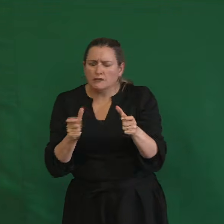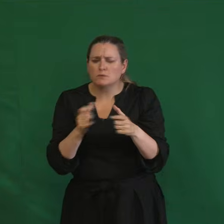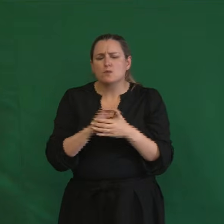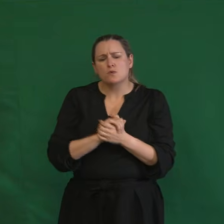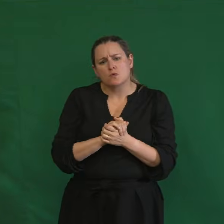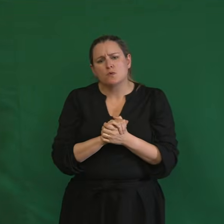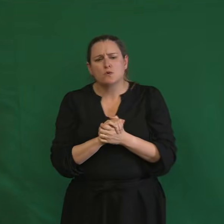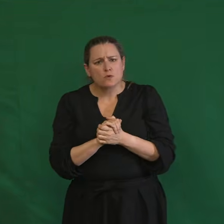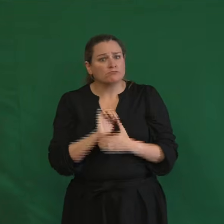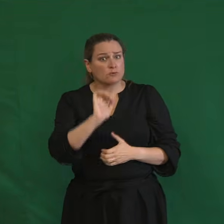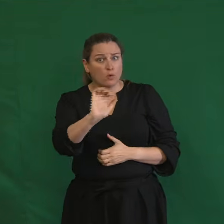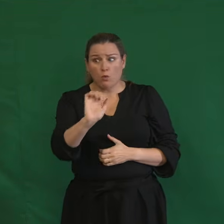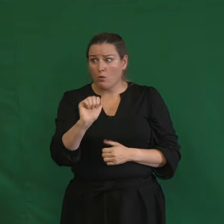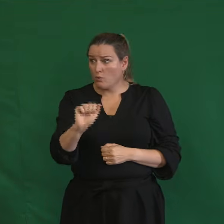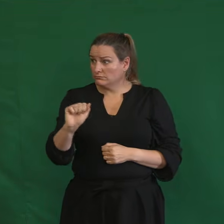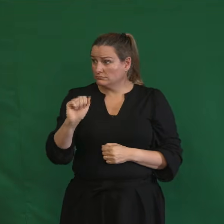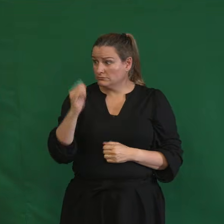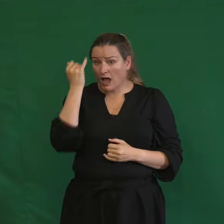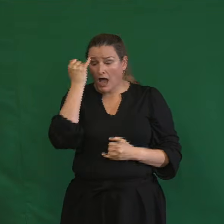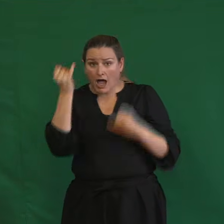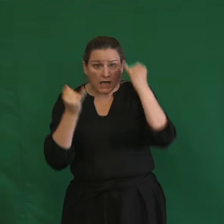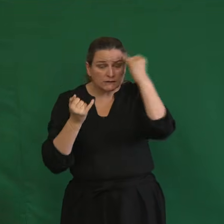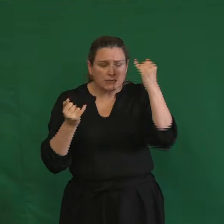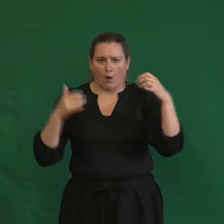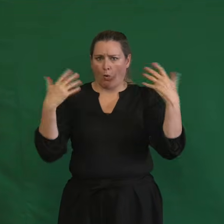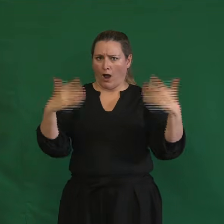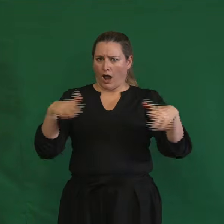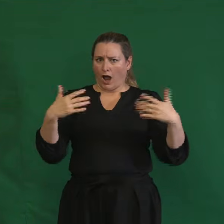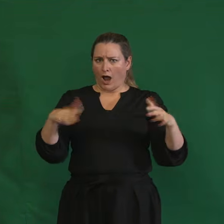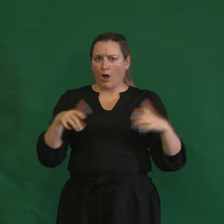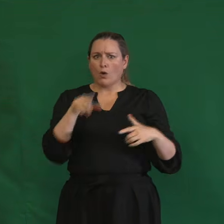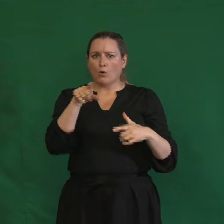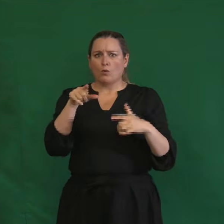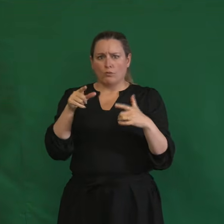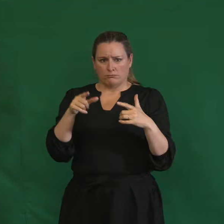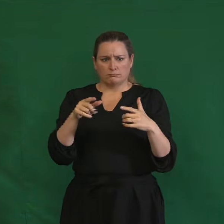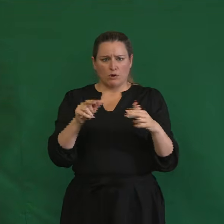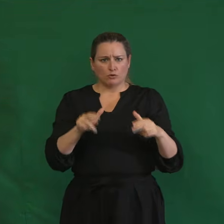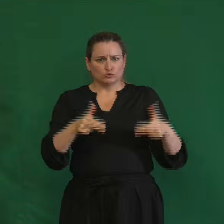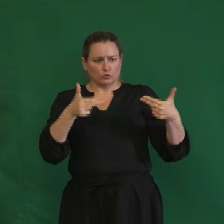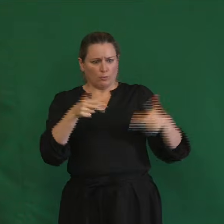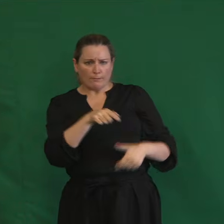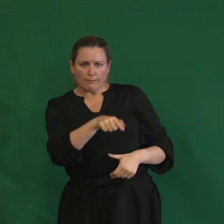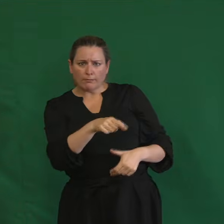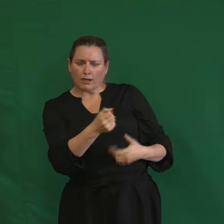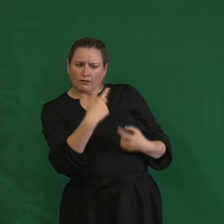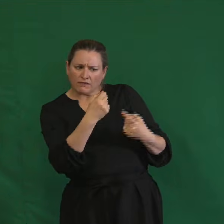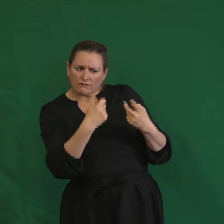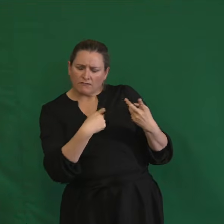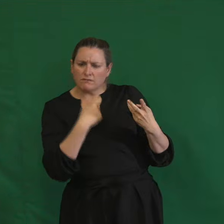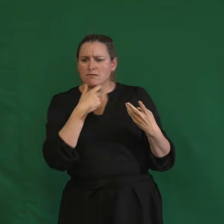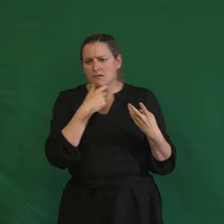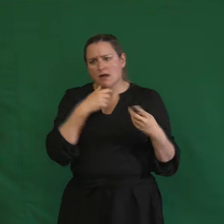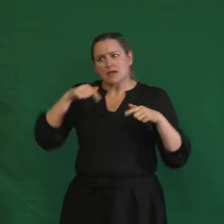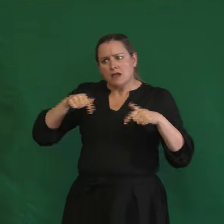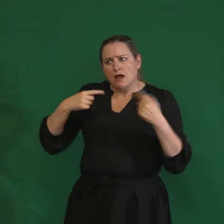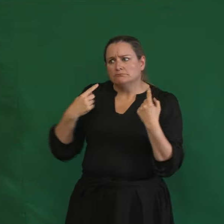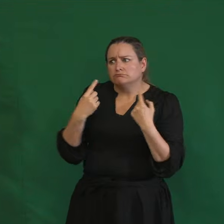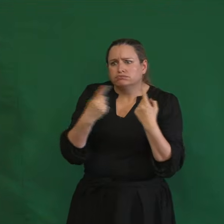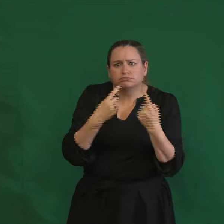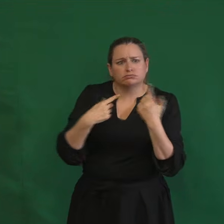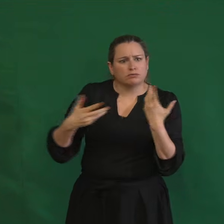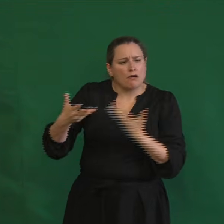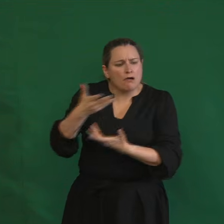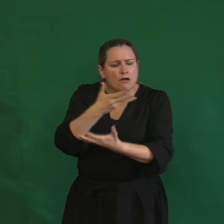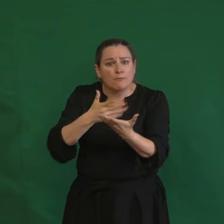of good ideas and comments coming in from the audience and from online. And this is really just the start. After the dissemination event,